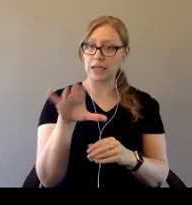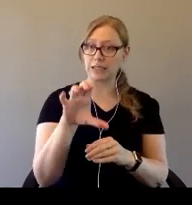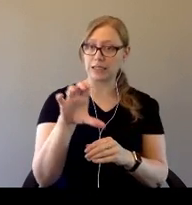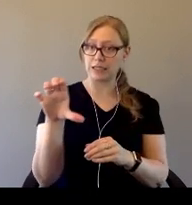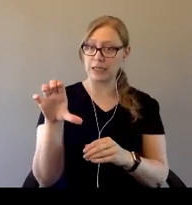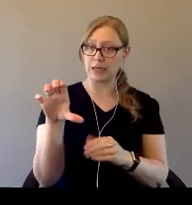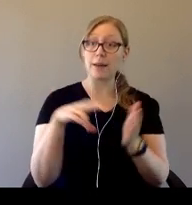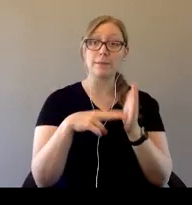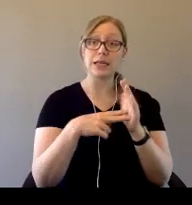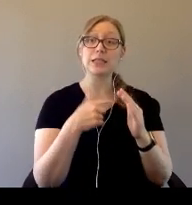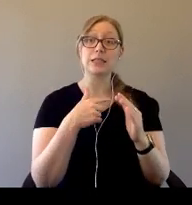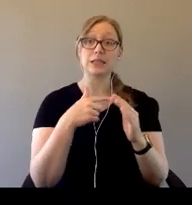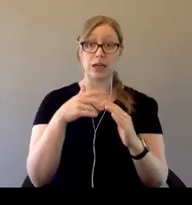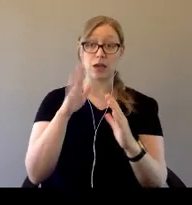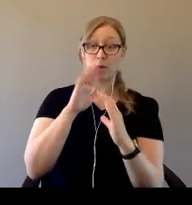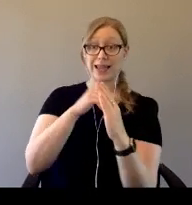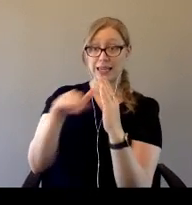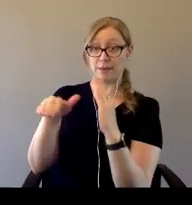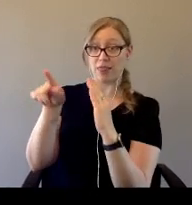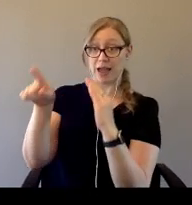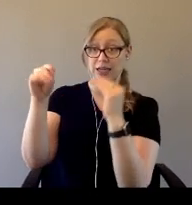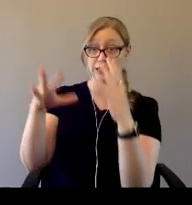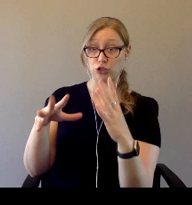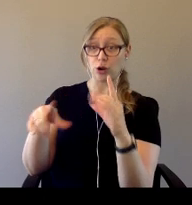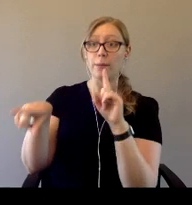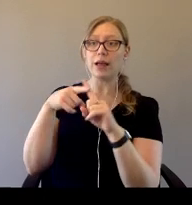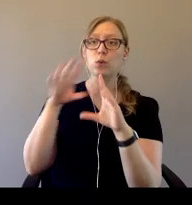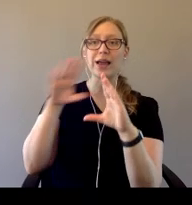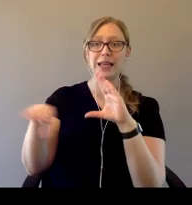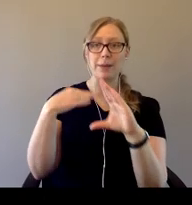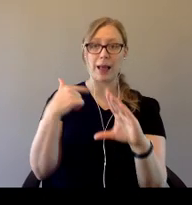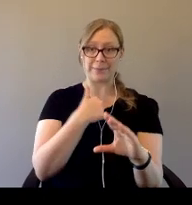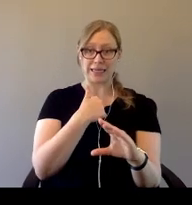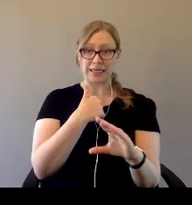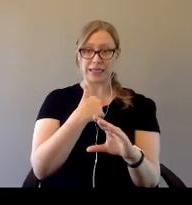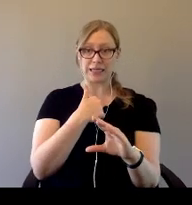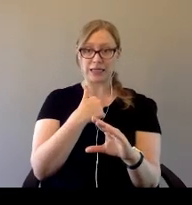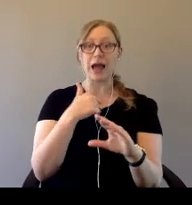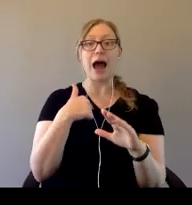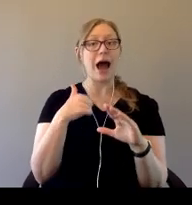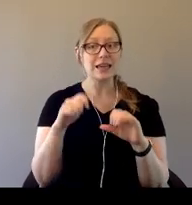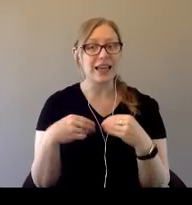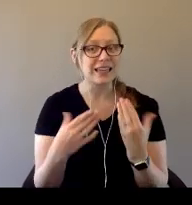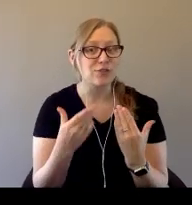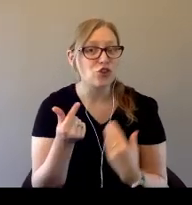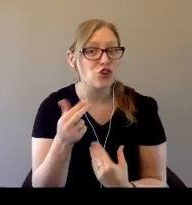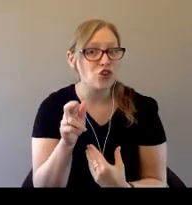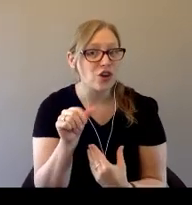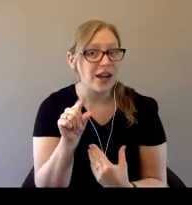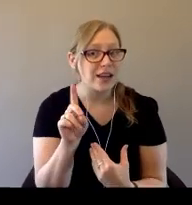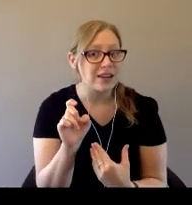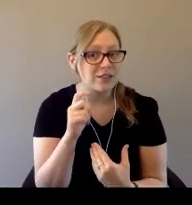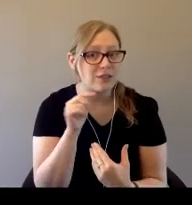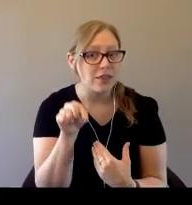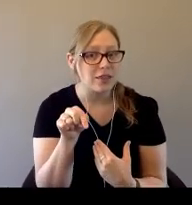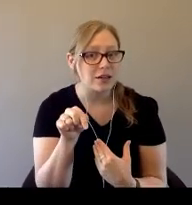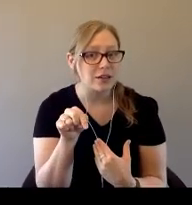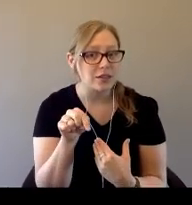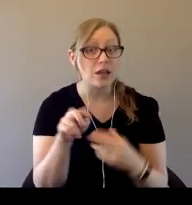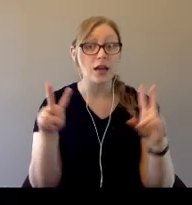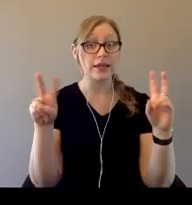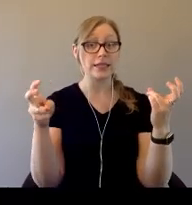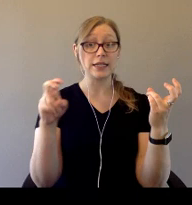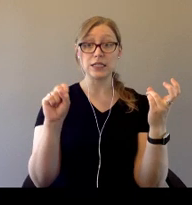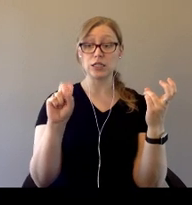well, reason being so that I can give you your grade for this. The subject line is important. It is like the topic of the email. You do not put a lot